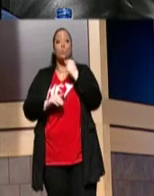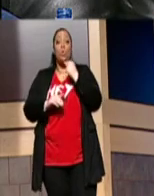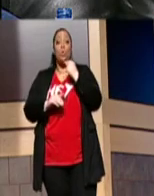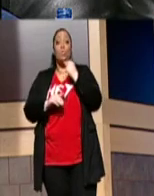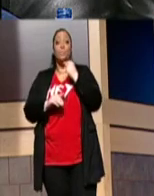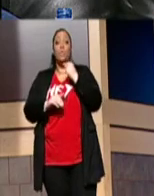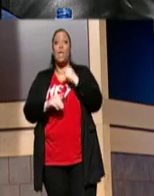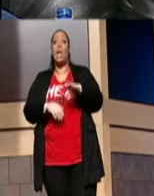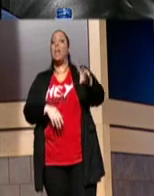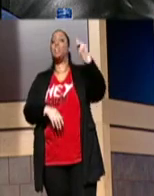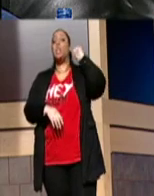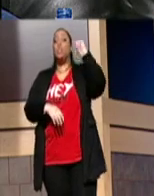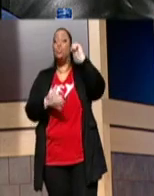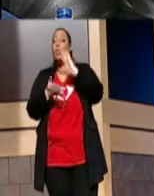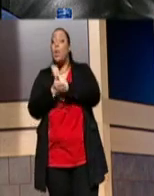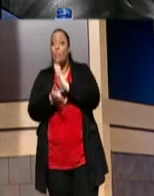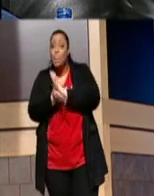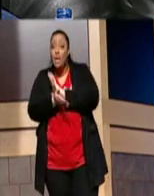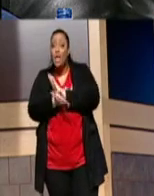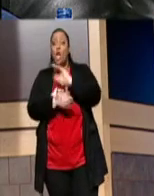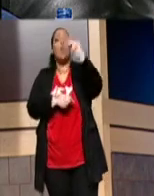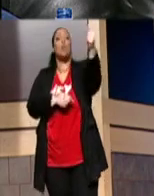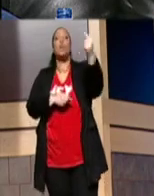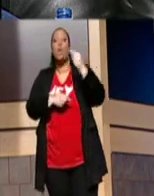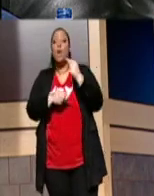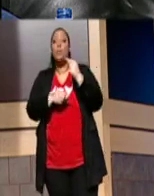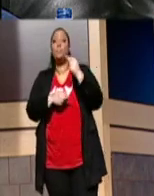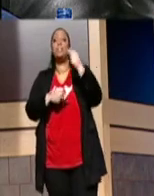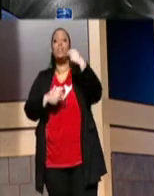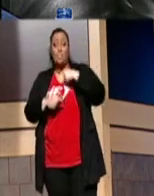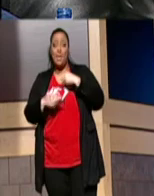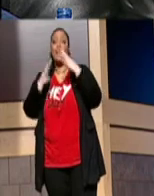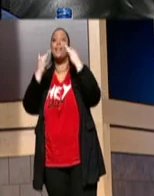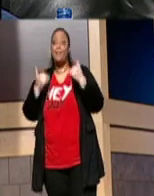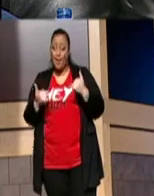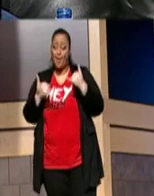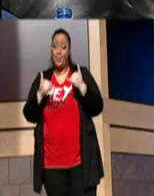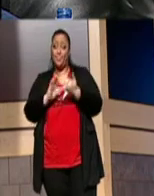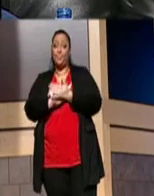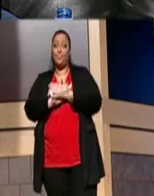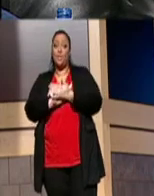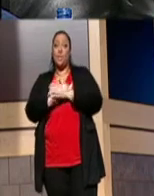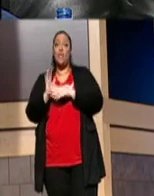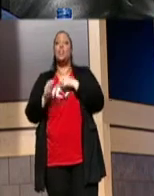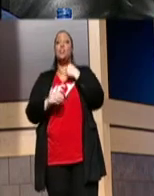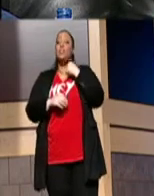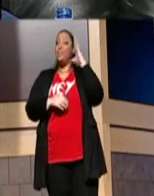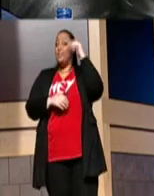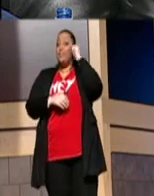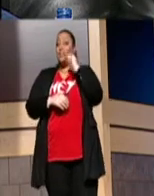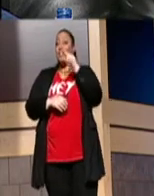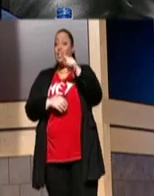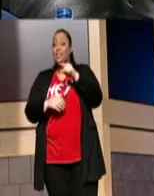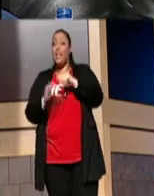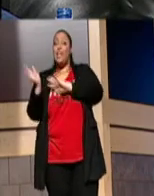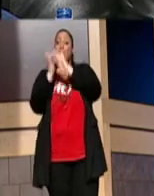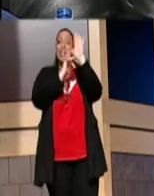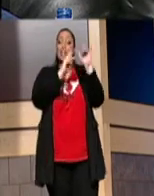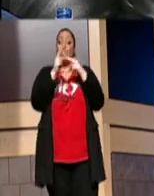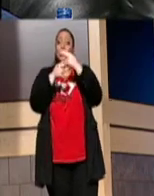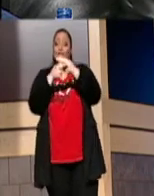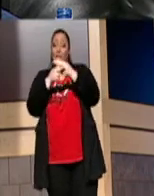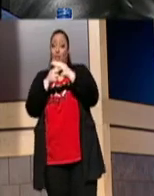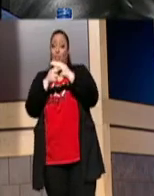said, toilet paper, come to me now. That's good. She said, in Jesus' name,